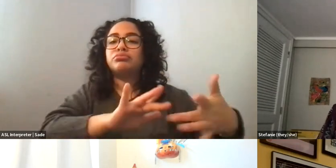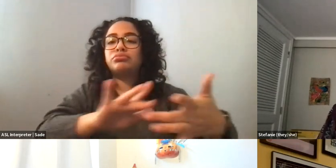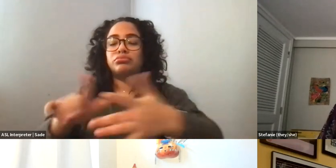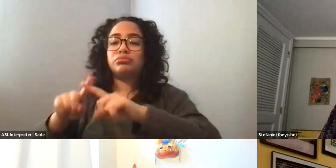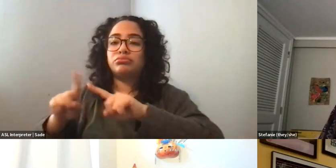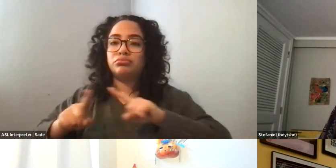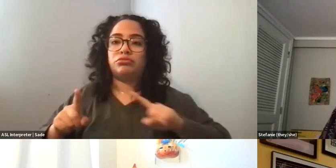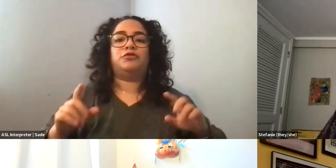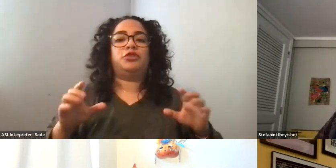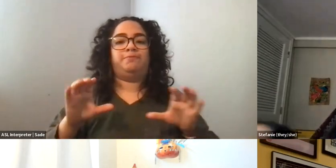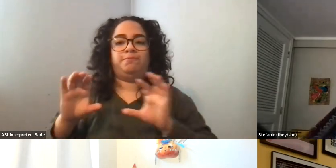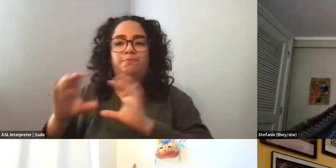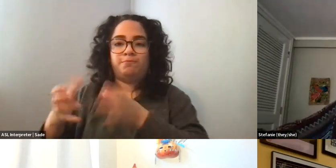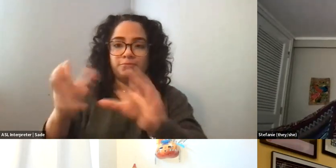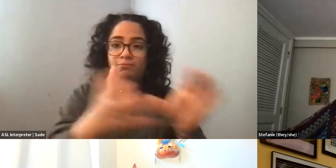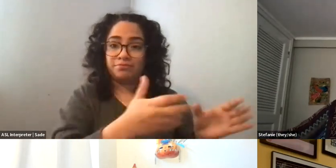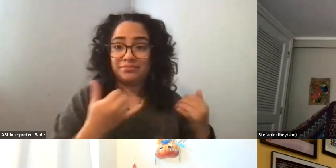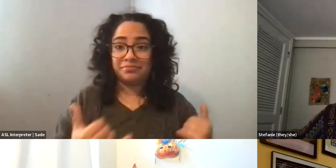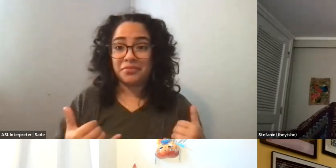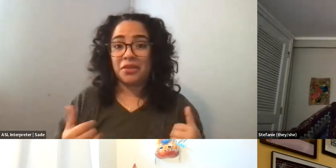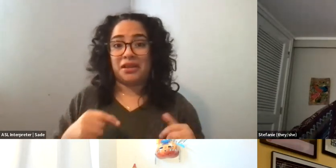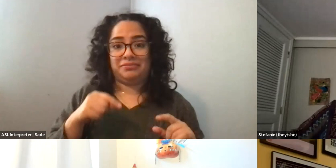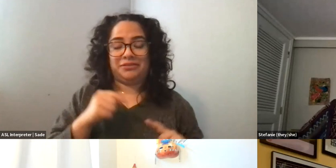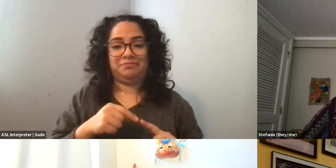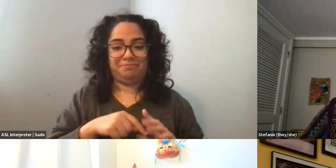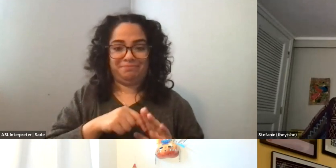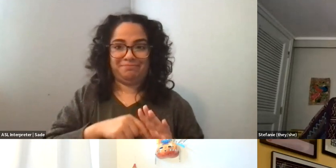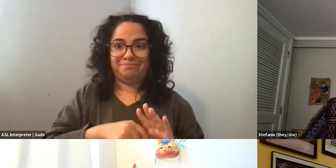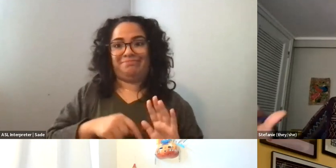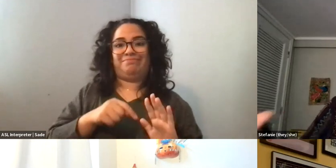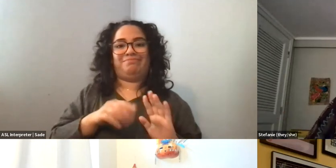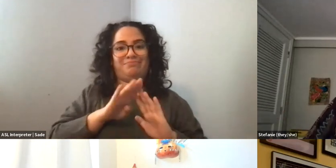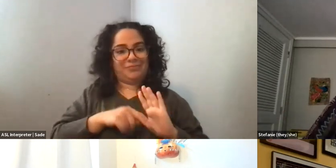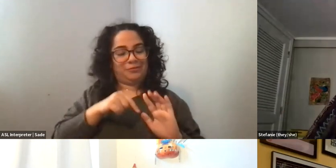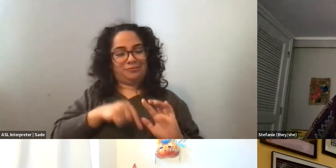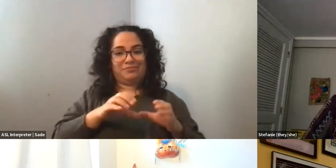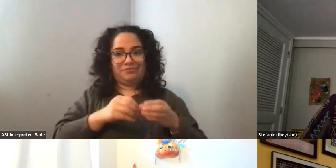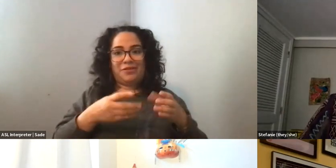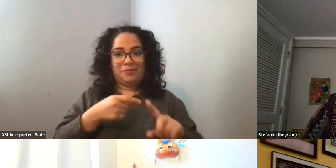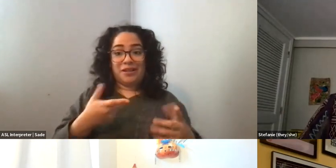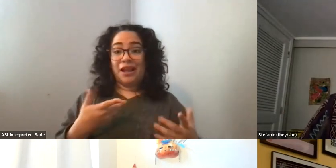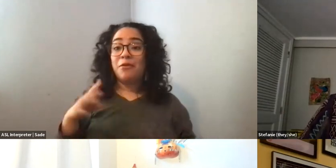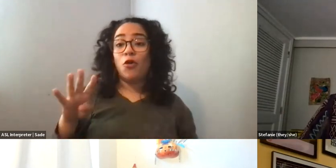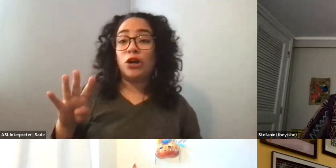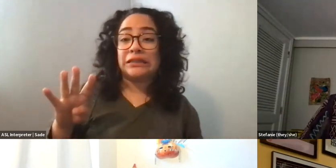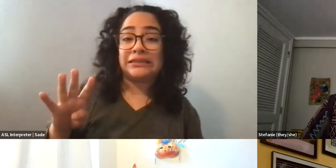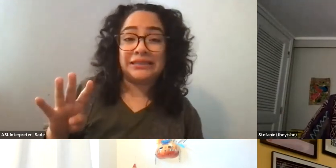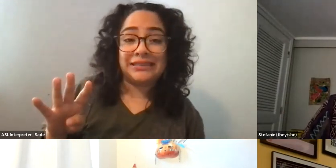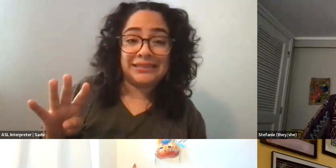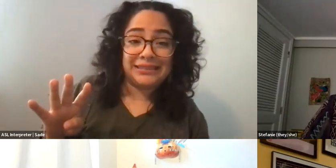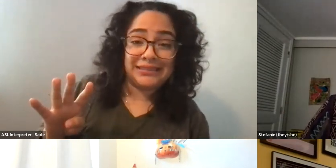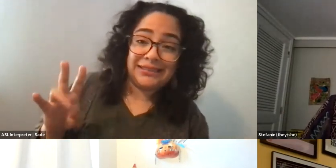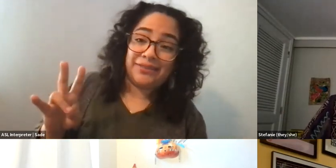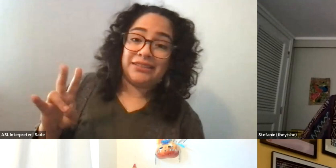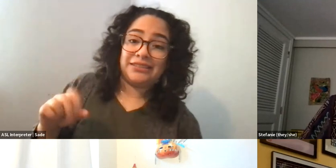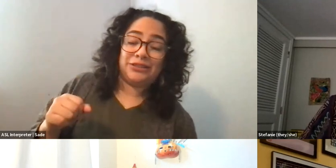old lineage, you know. And so, yeah, I noted I'm 47 years old. I'm 20 years older than